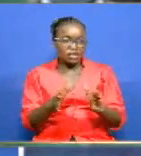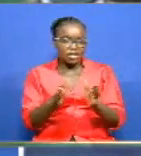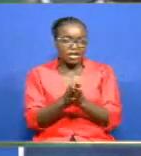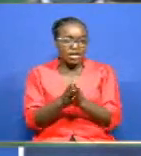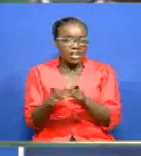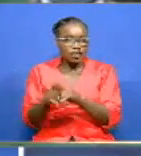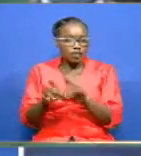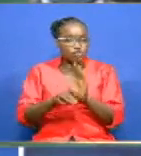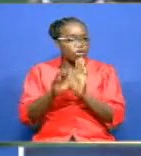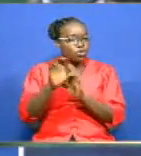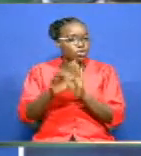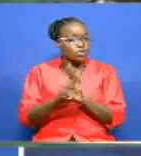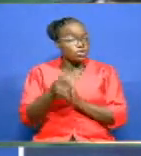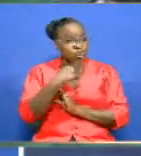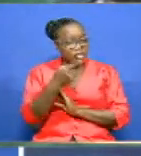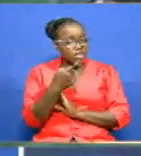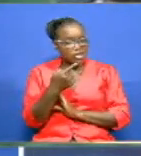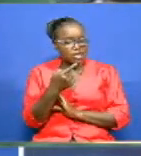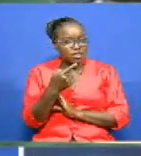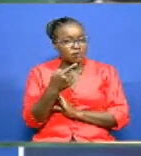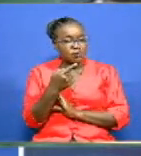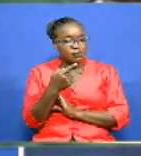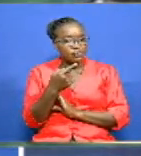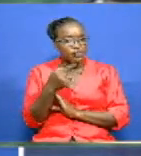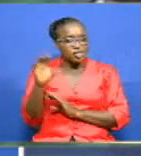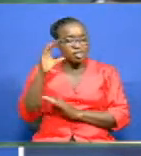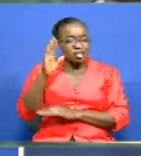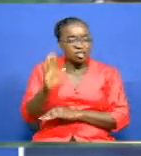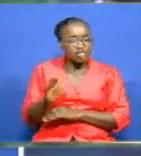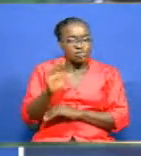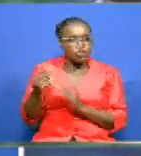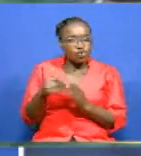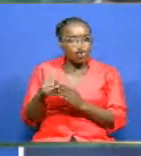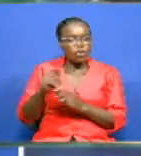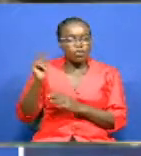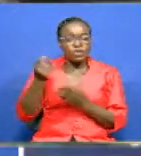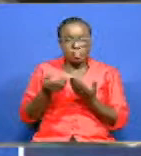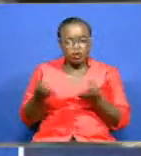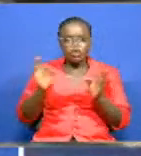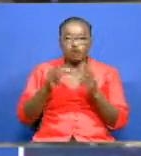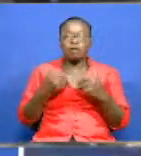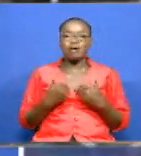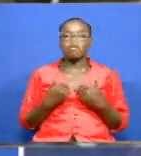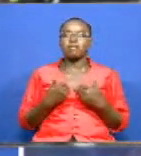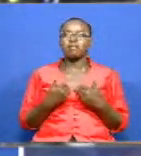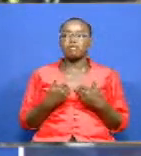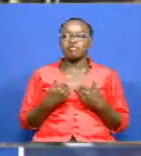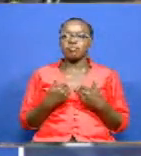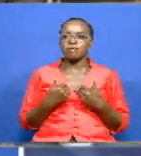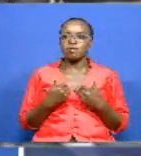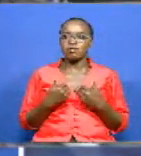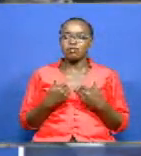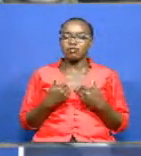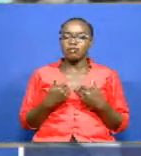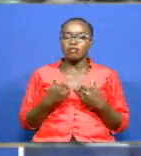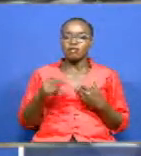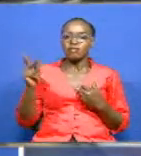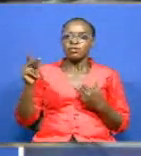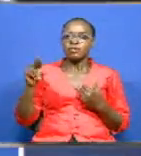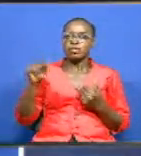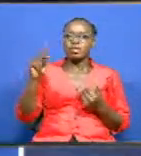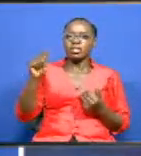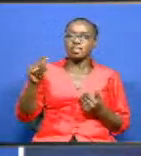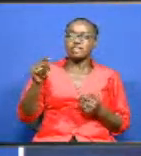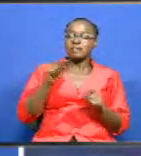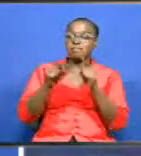bado katiba inasema, kila citizen ya inji, akona freedom. This comes as NAT criticized